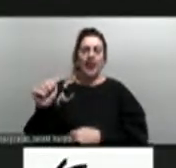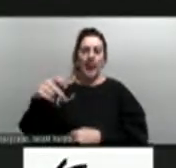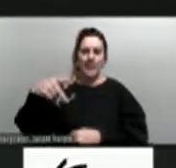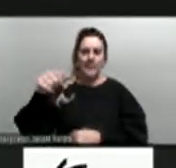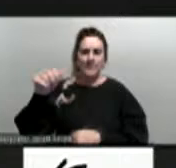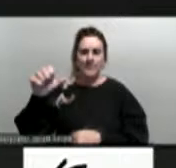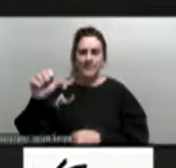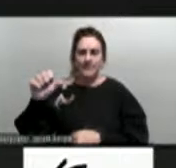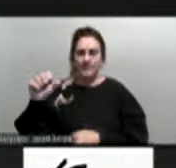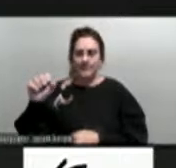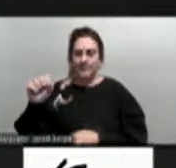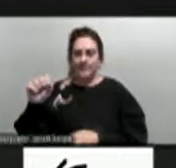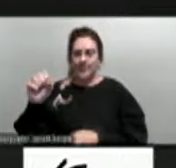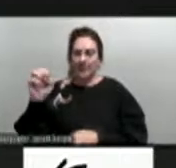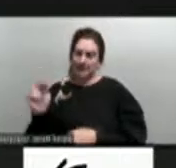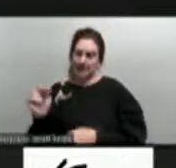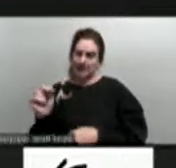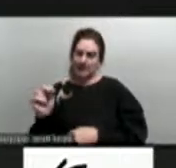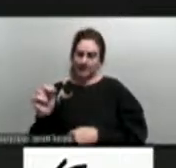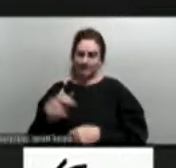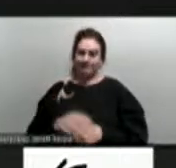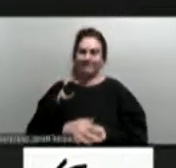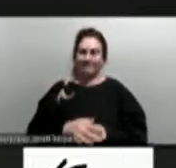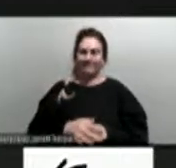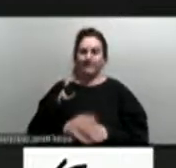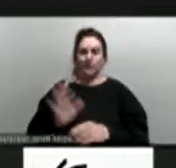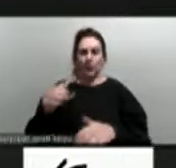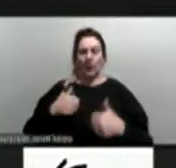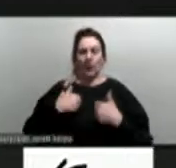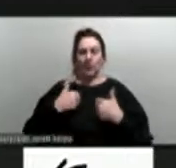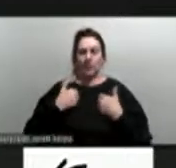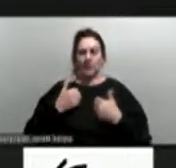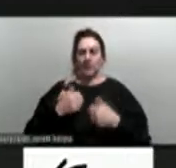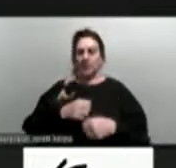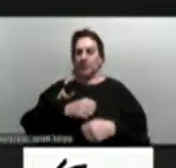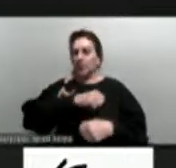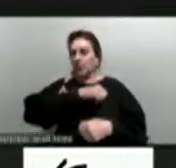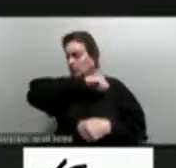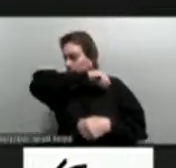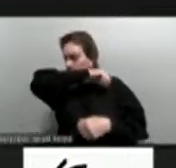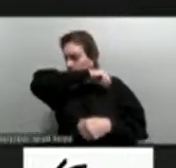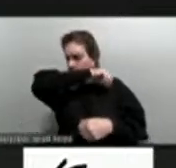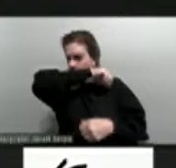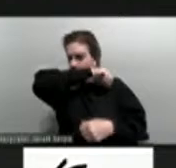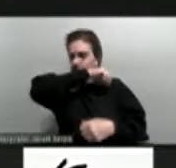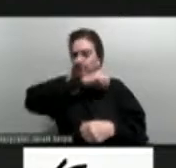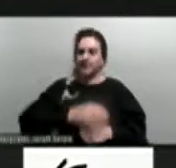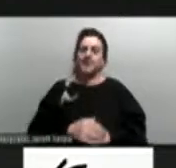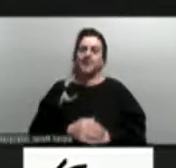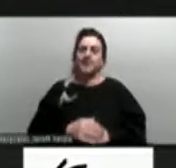Diana Passon, please open your mic, state your name and address for the record.